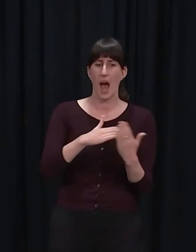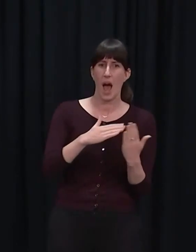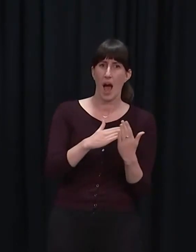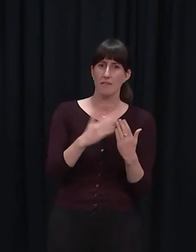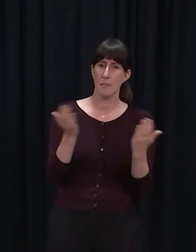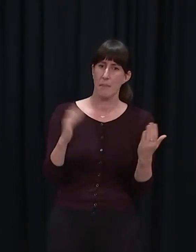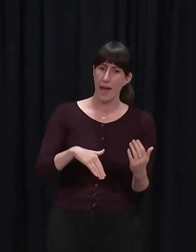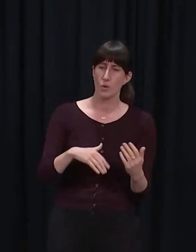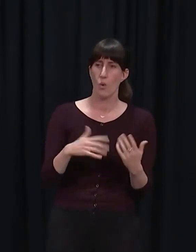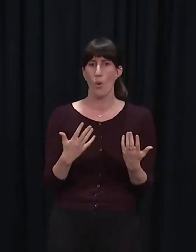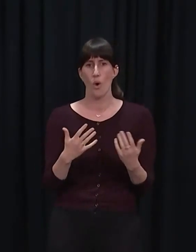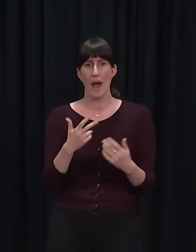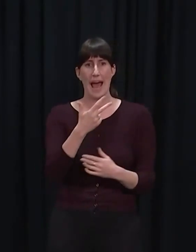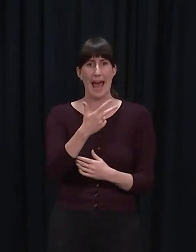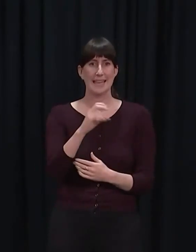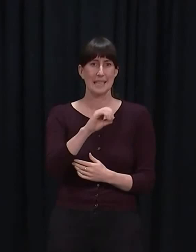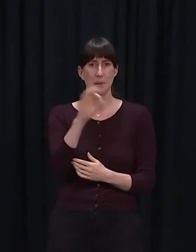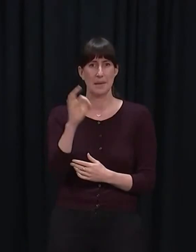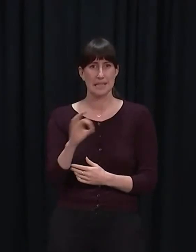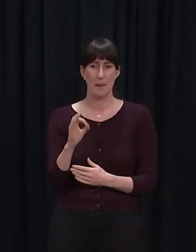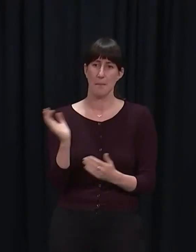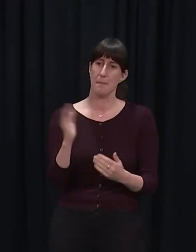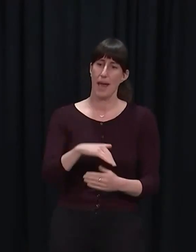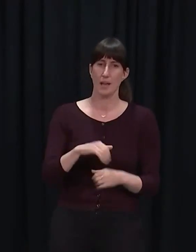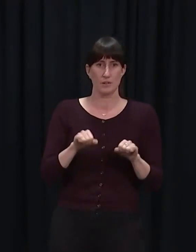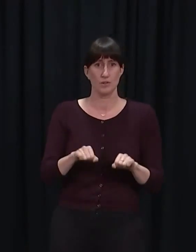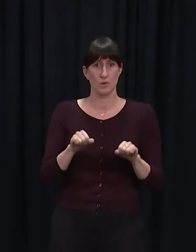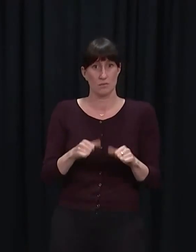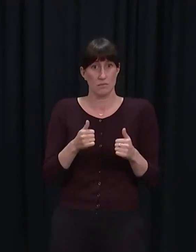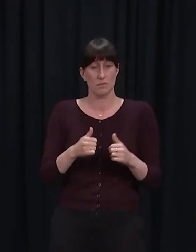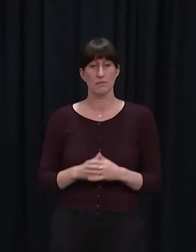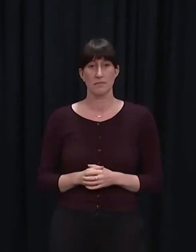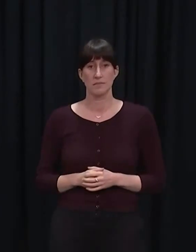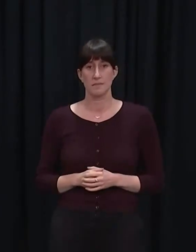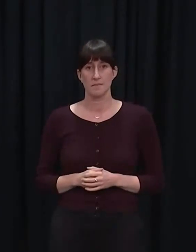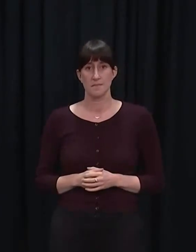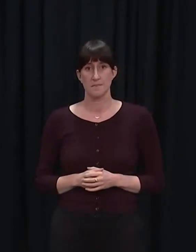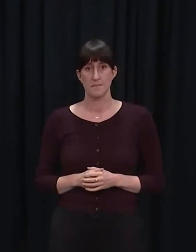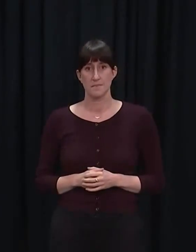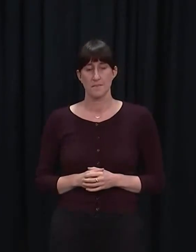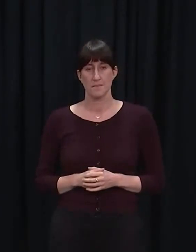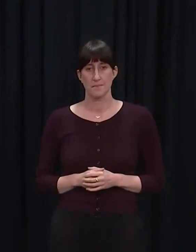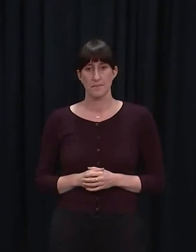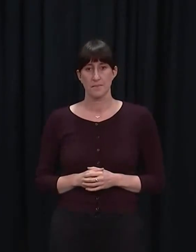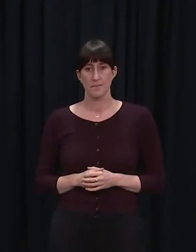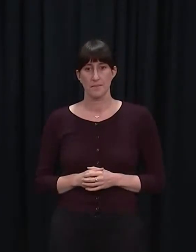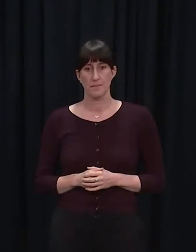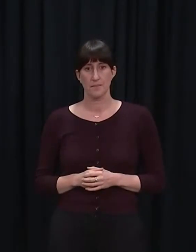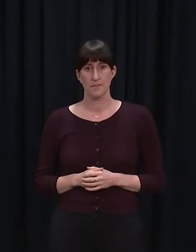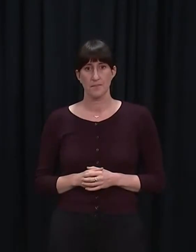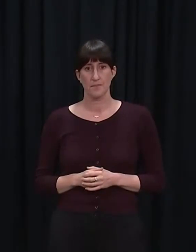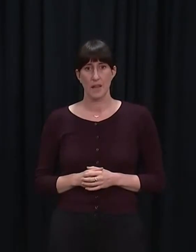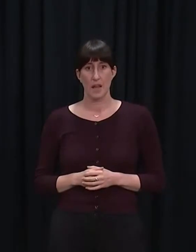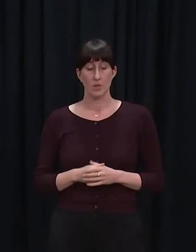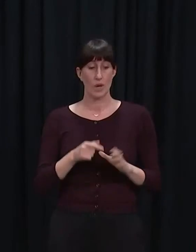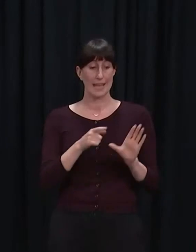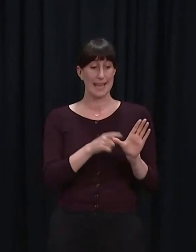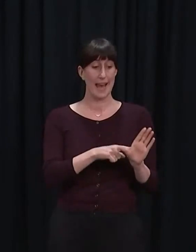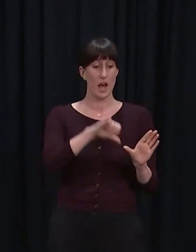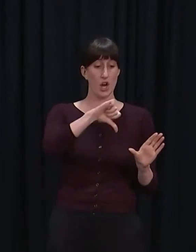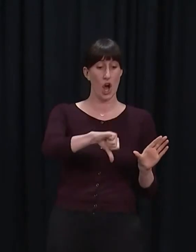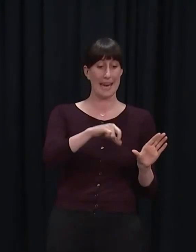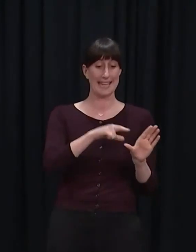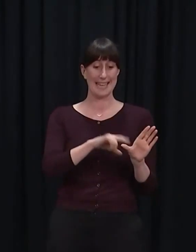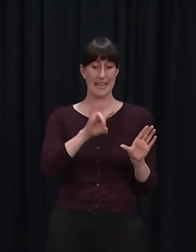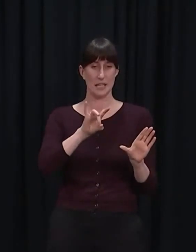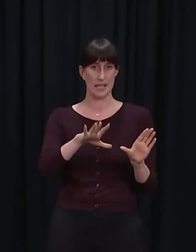others saying numbers back are as high as 80%. In terms of year school groups, years 9